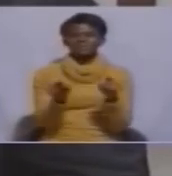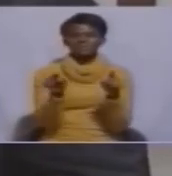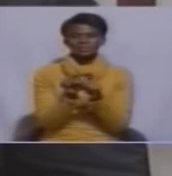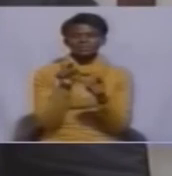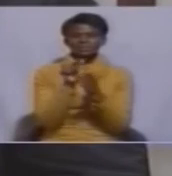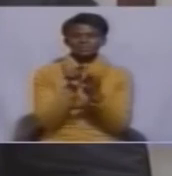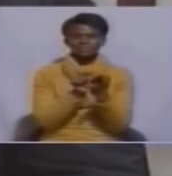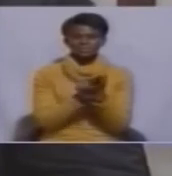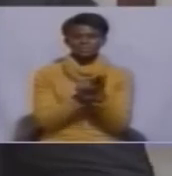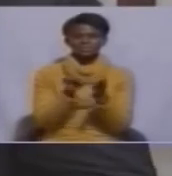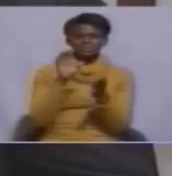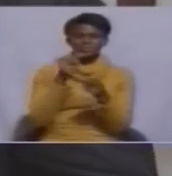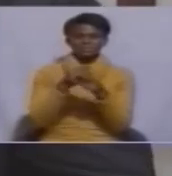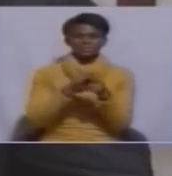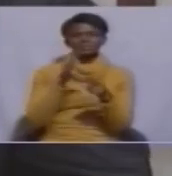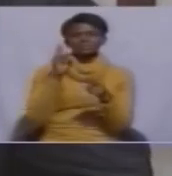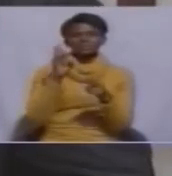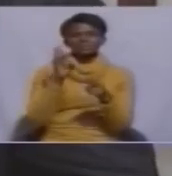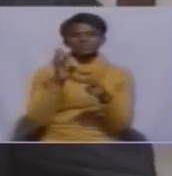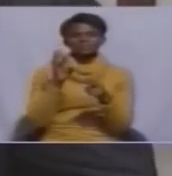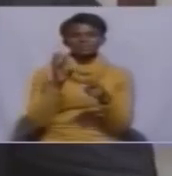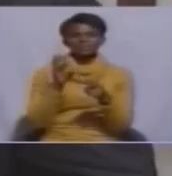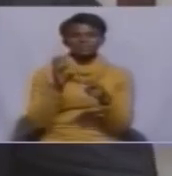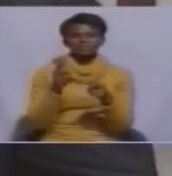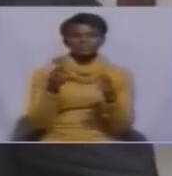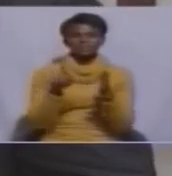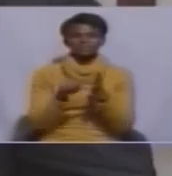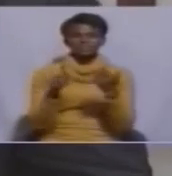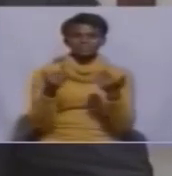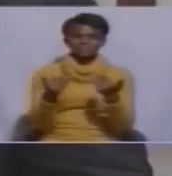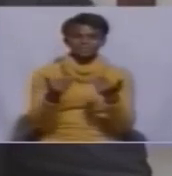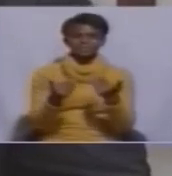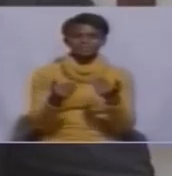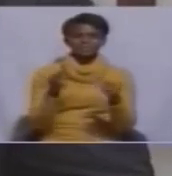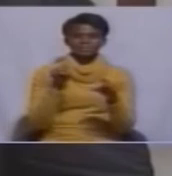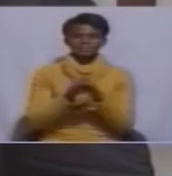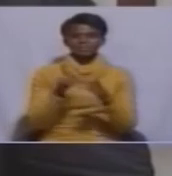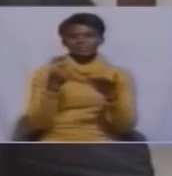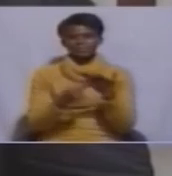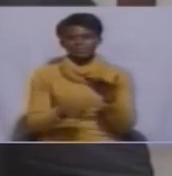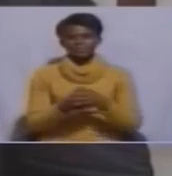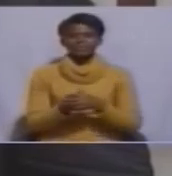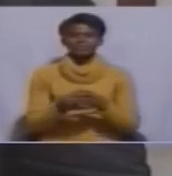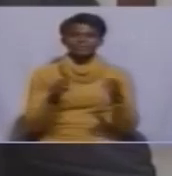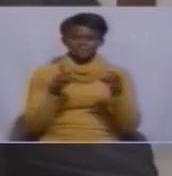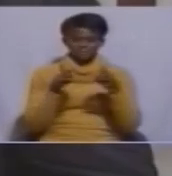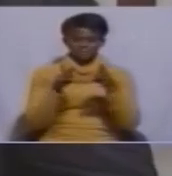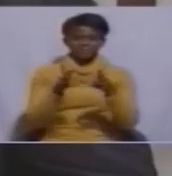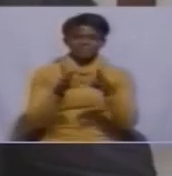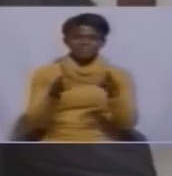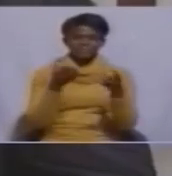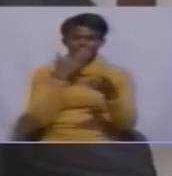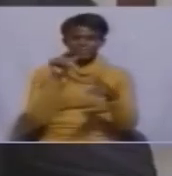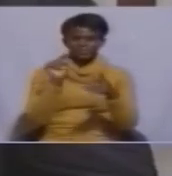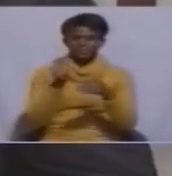act within 6 months after it's passed. So unless, of course, Parliament regulates its own procedure, unless they change that,